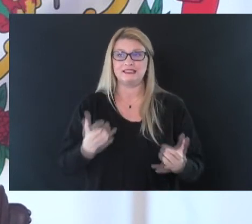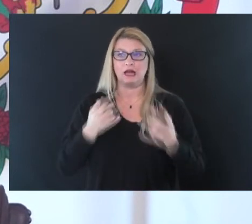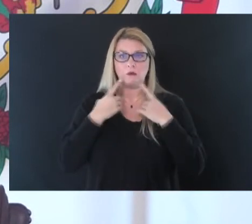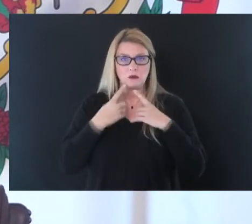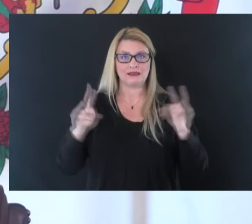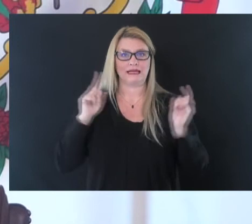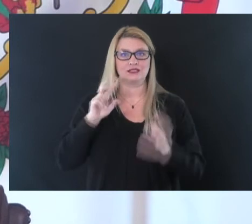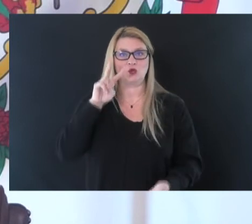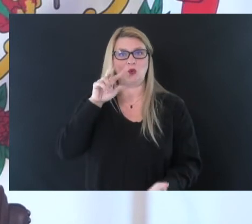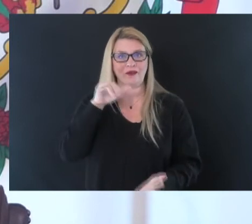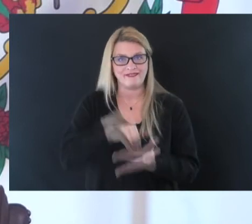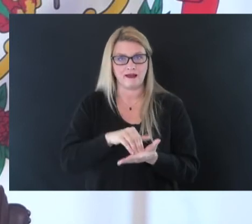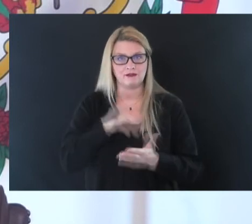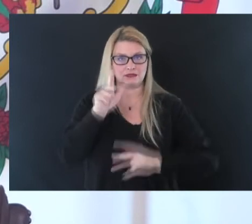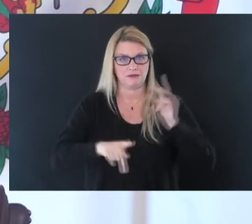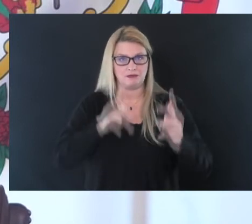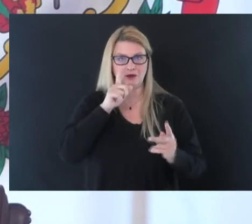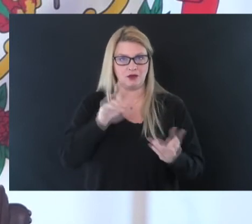people dying in West Virginia?